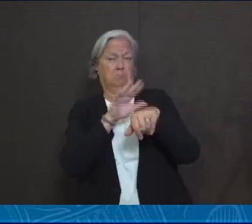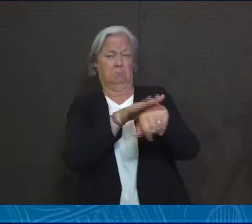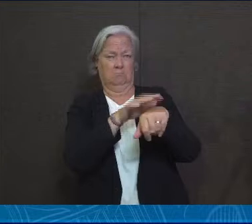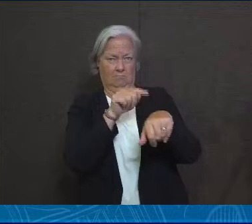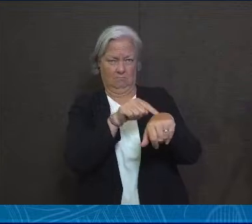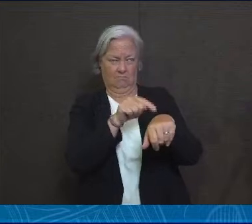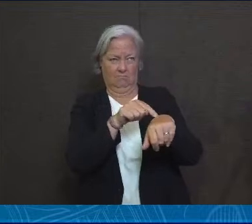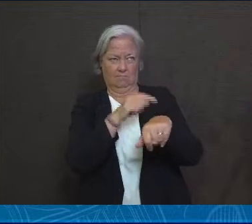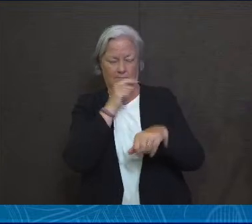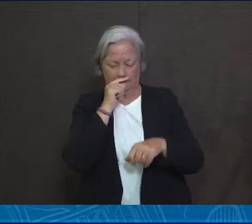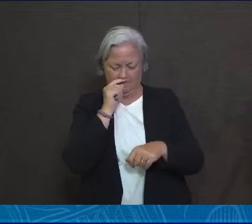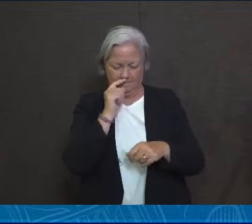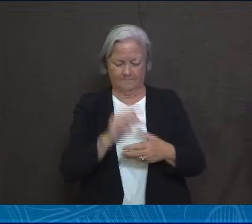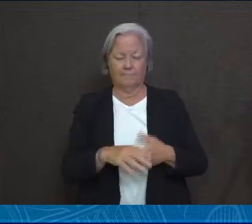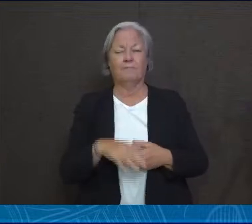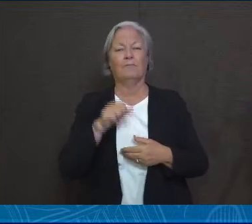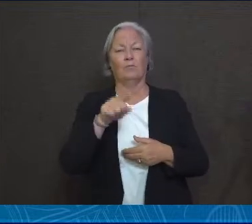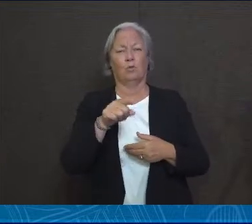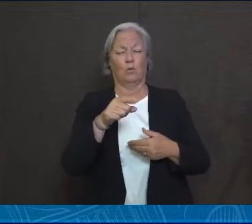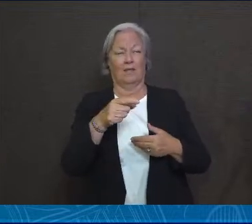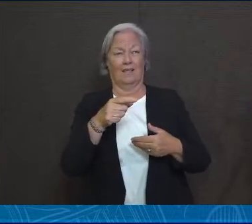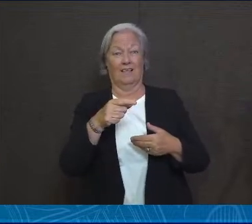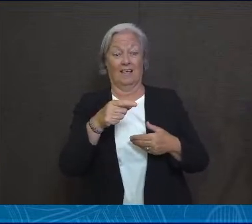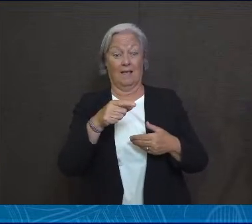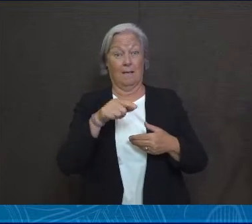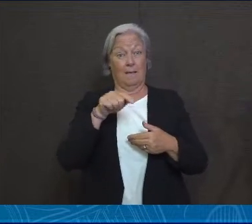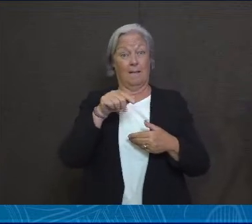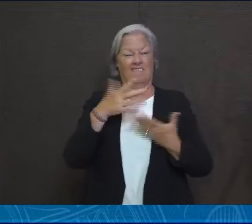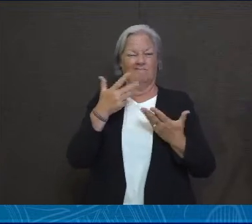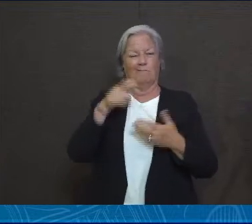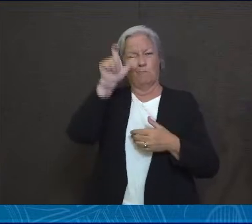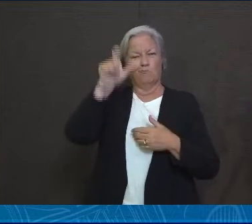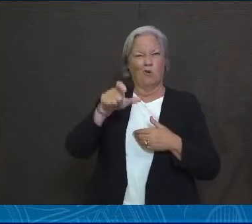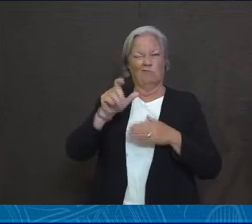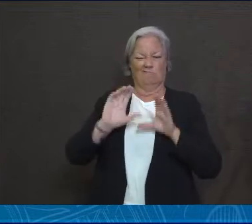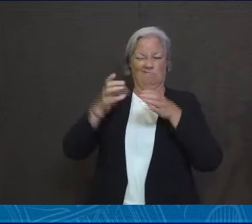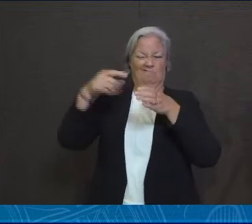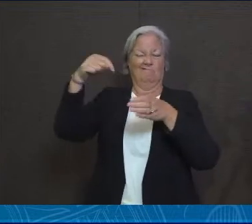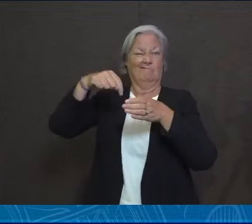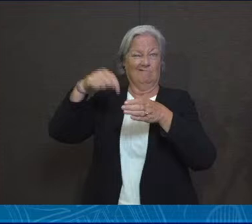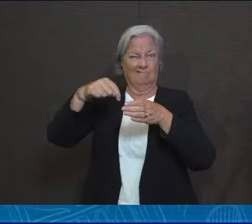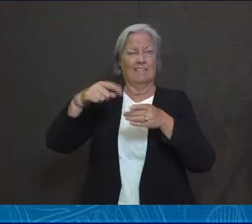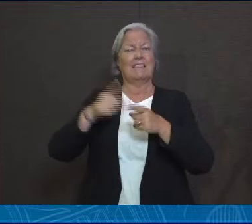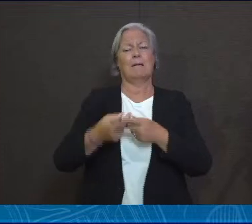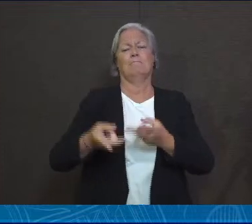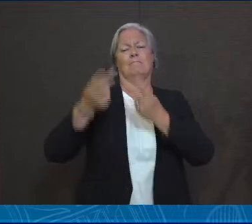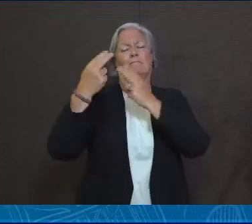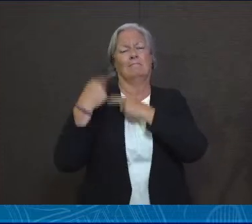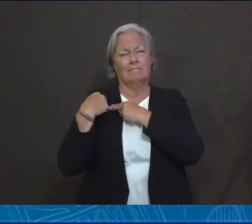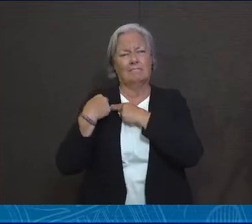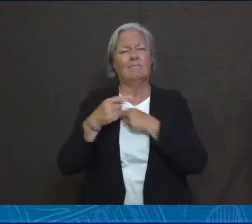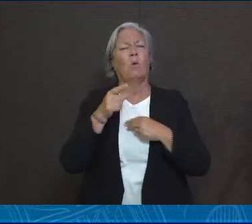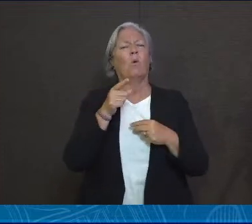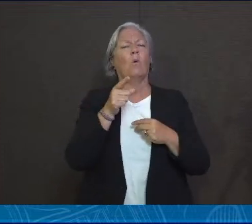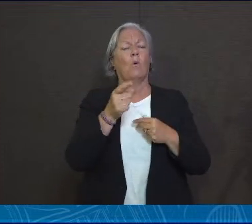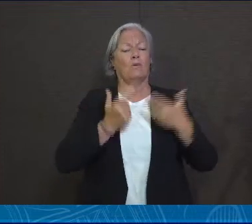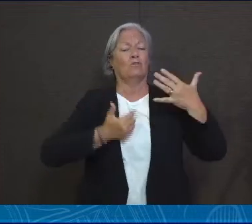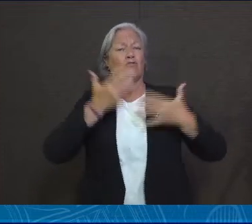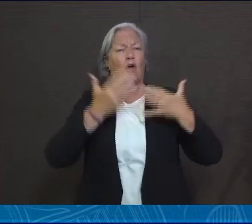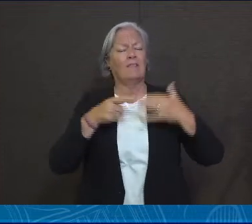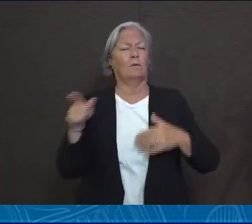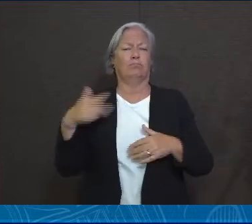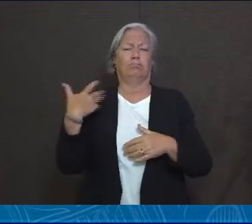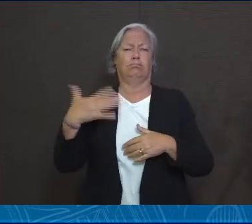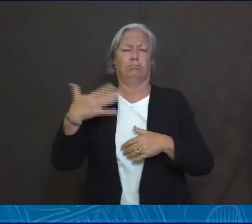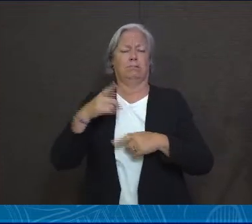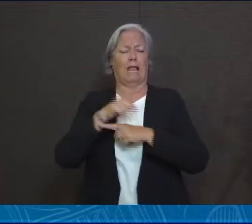who holds the data holds the power. And while I do applaud all of these strategies for